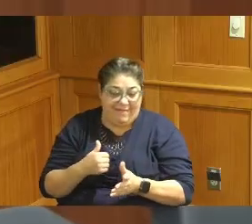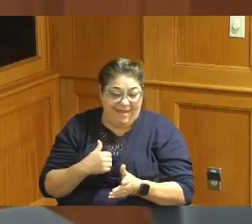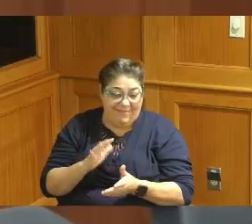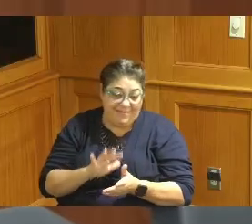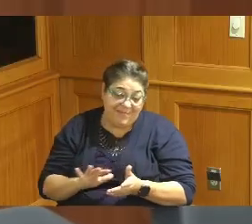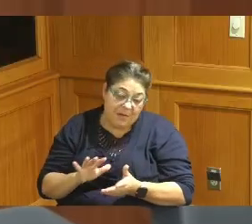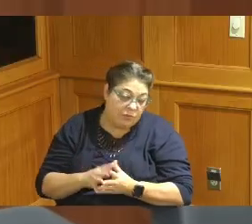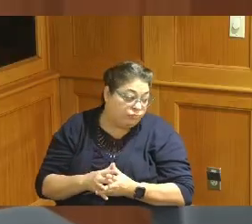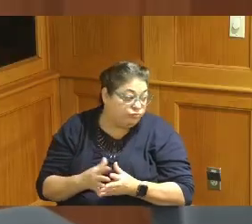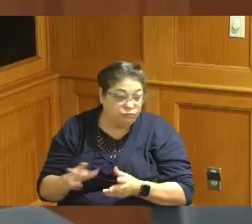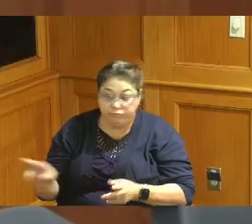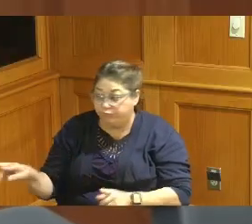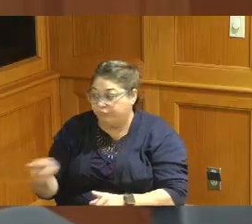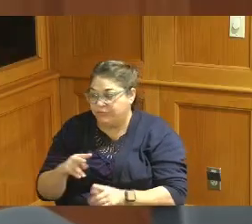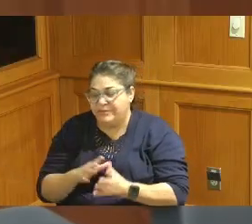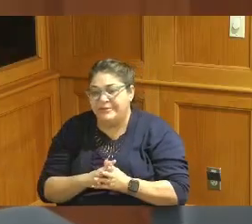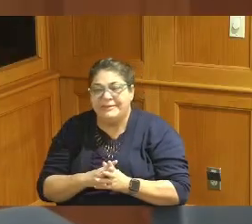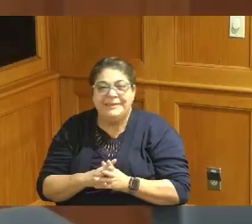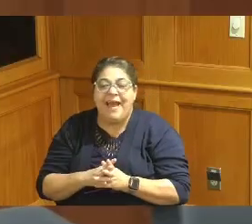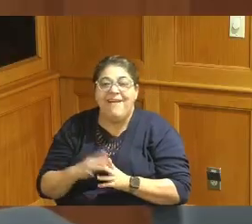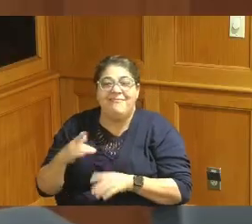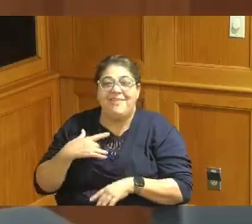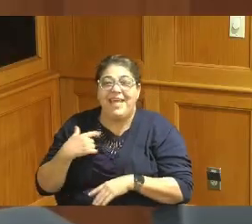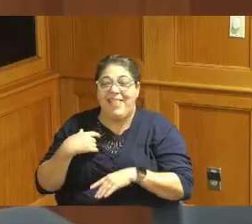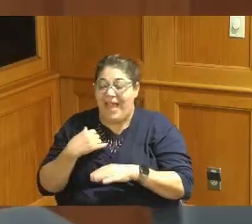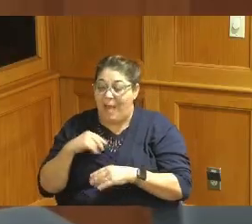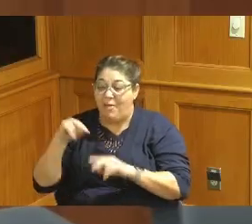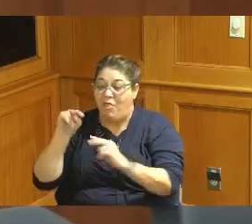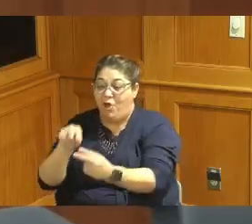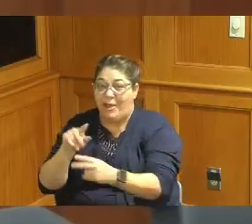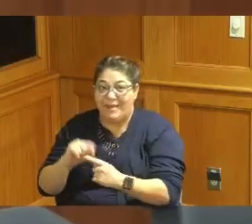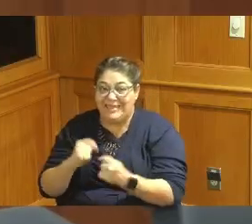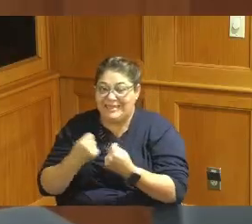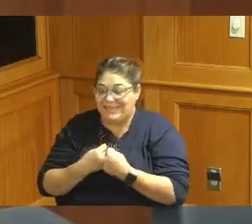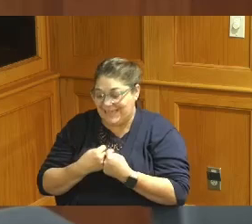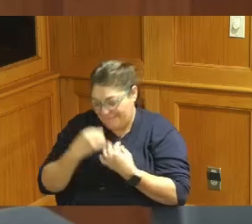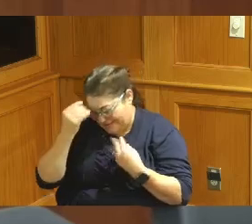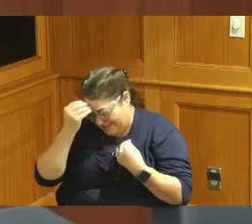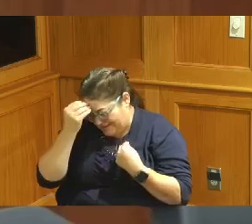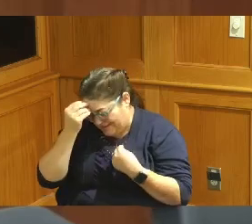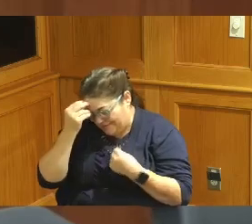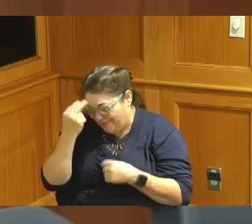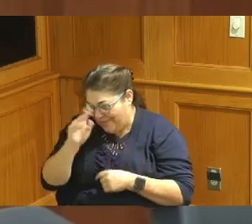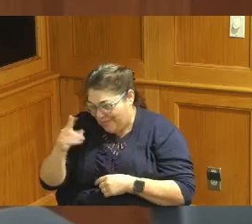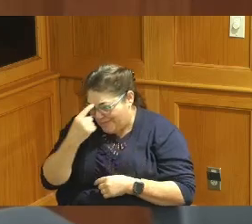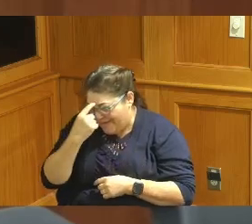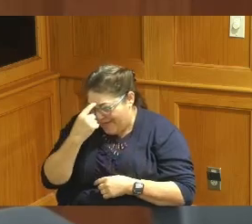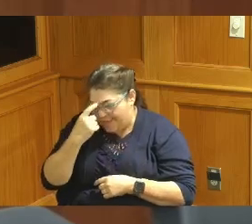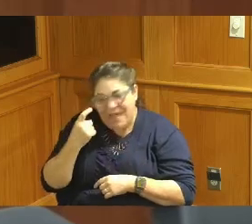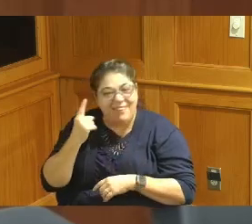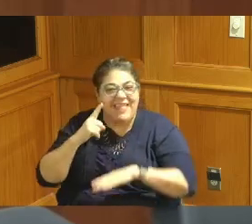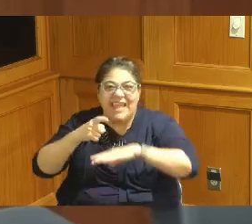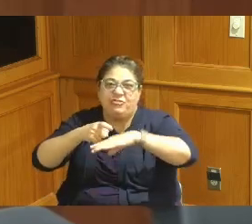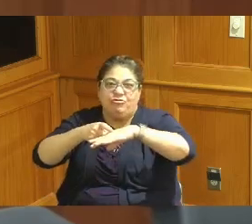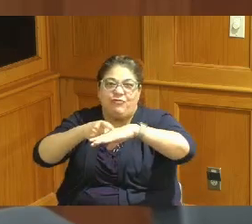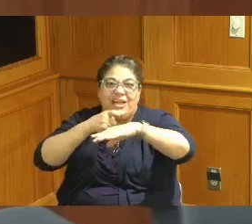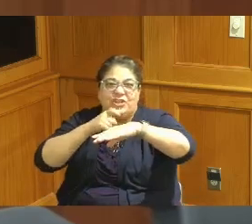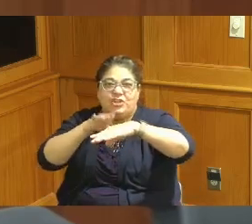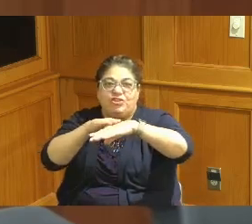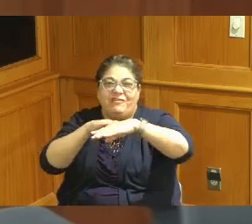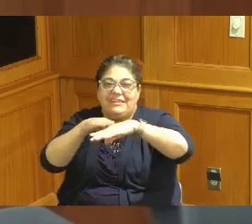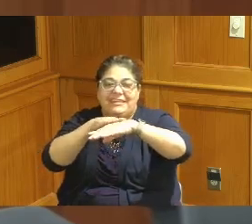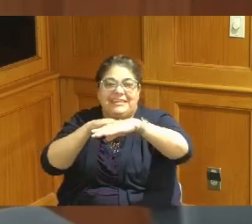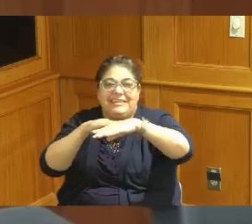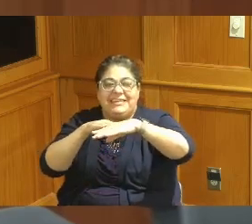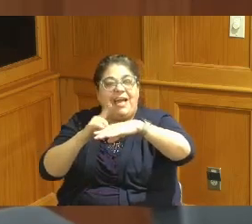I would say that we have just scratched the surface. I'm looking at my team like, what do you guys think? I think we just scratched the surface. My guess is there's probably